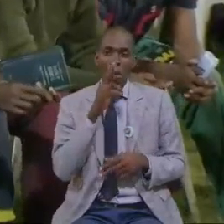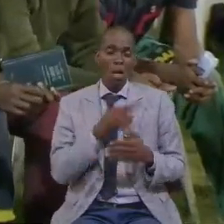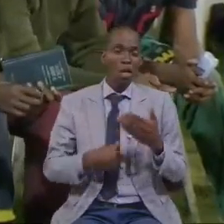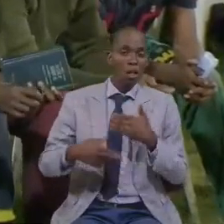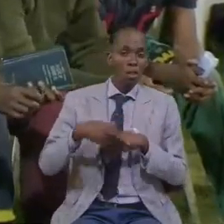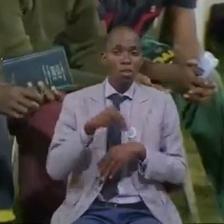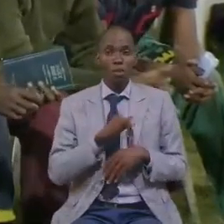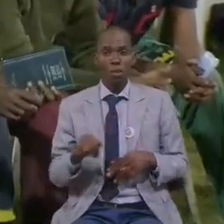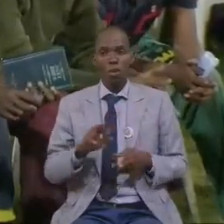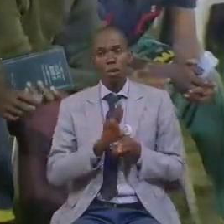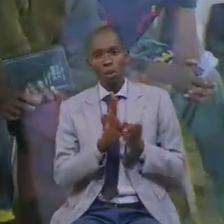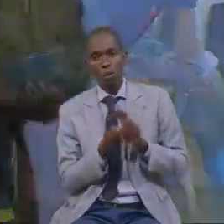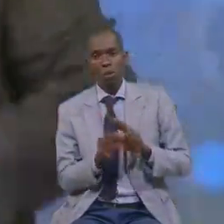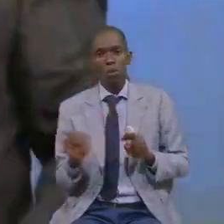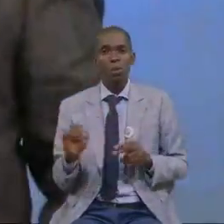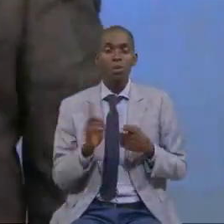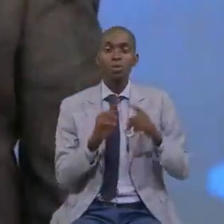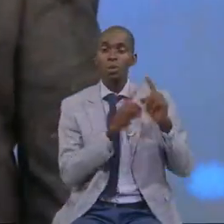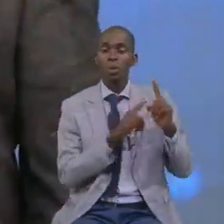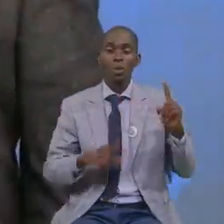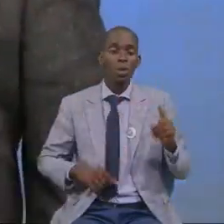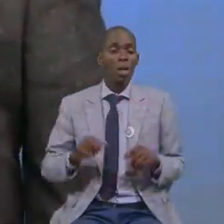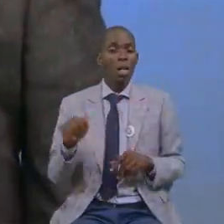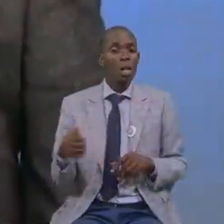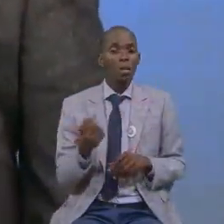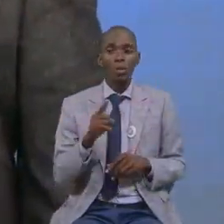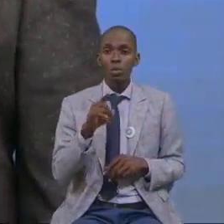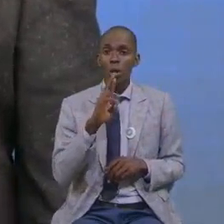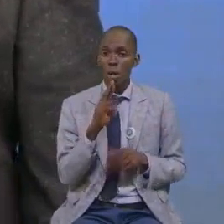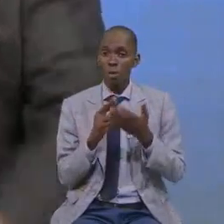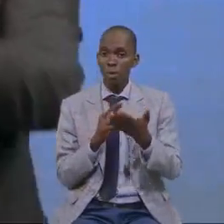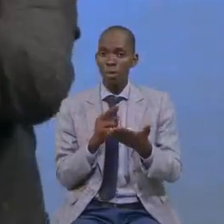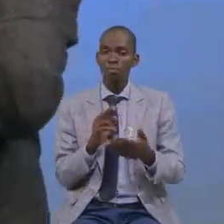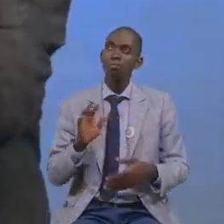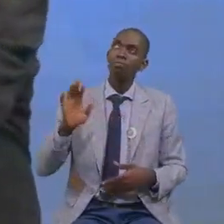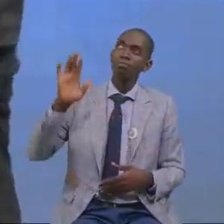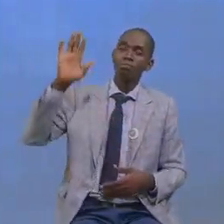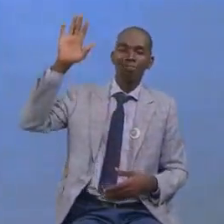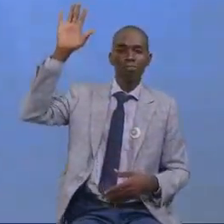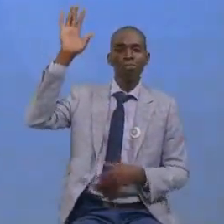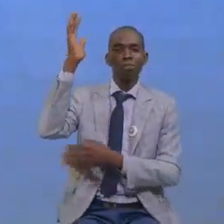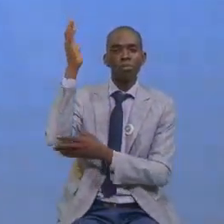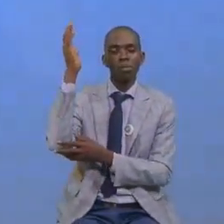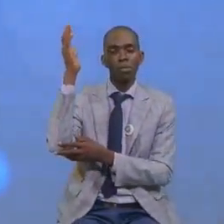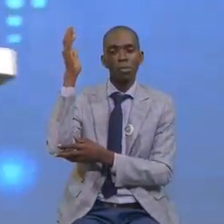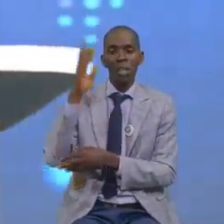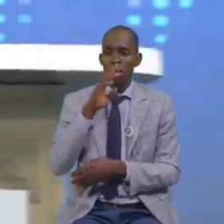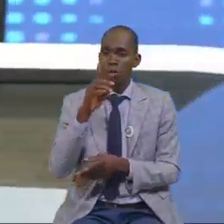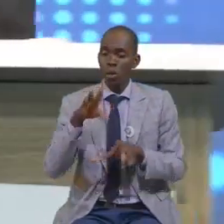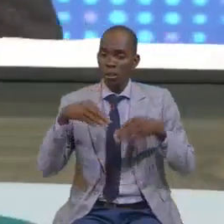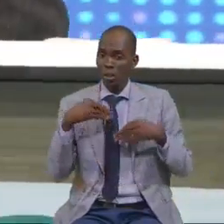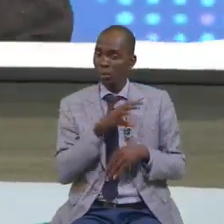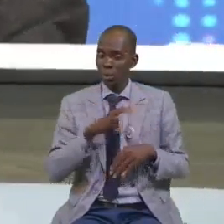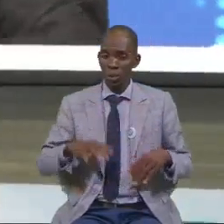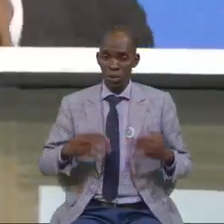repenting, you are coming to the Lord. Anywhere you are, raise up that hand. Anywhere you are here at the